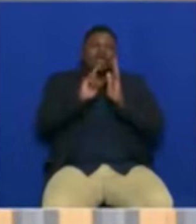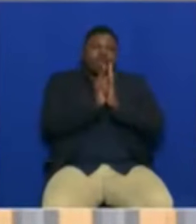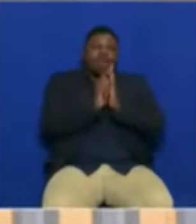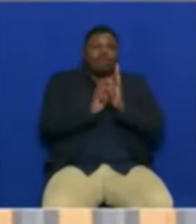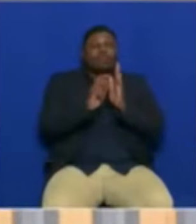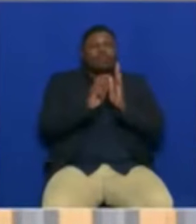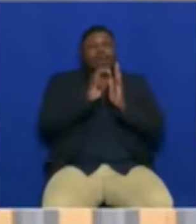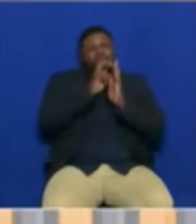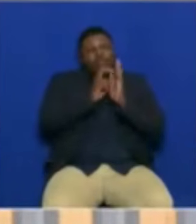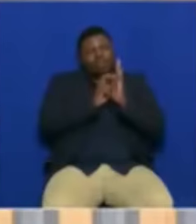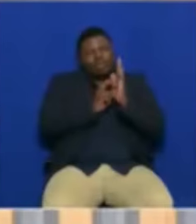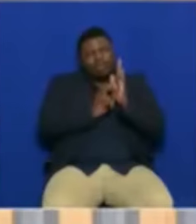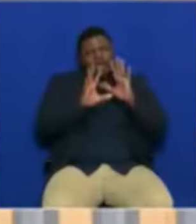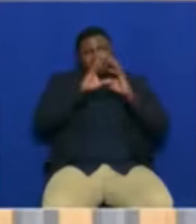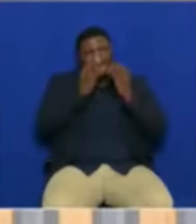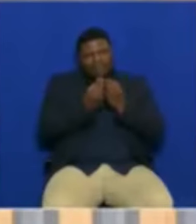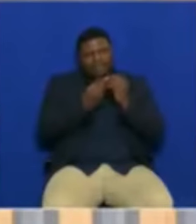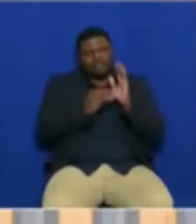page